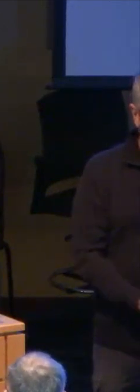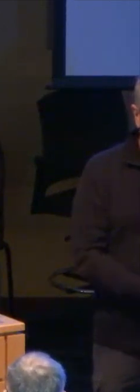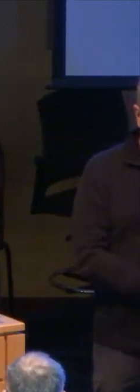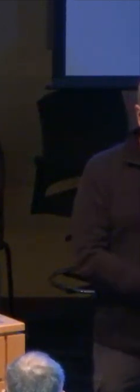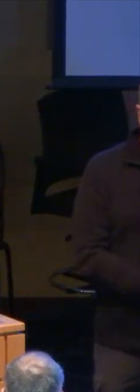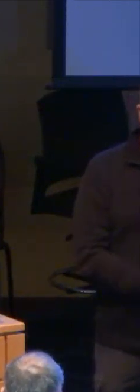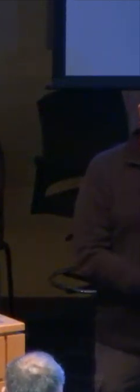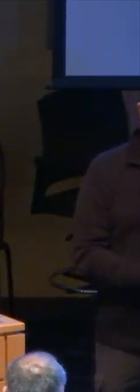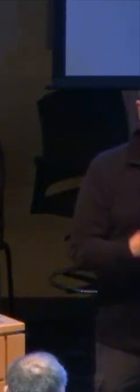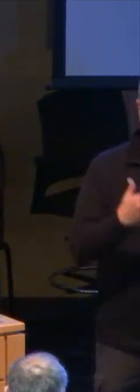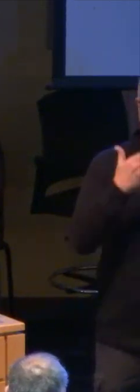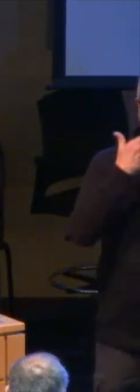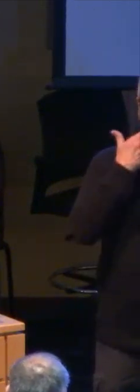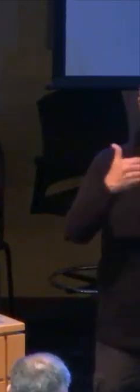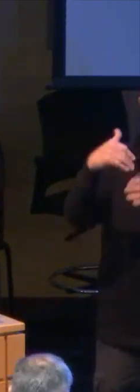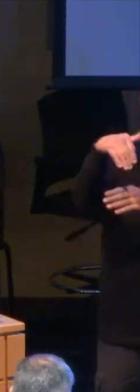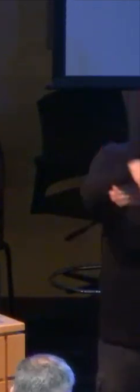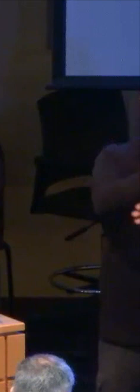Good evening.